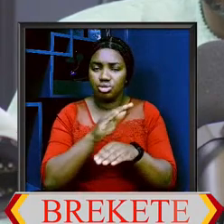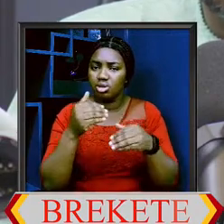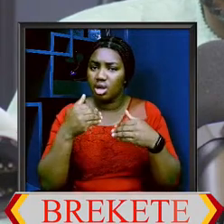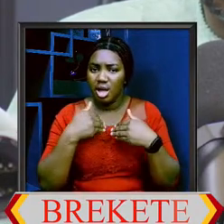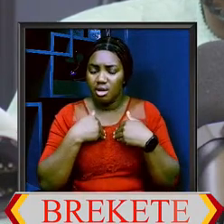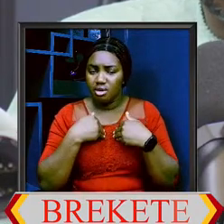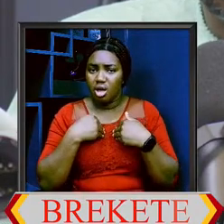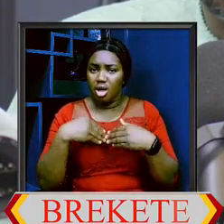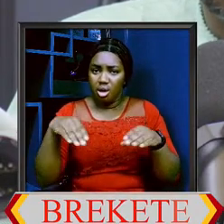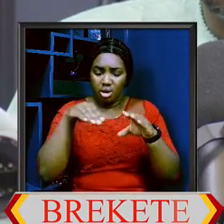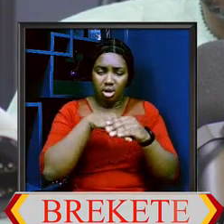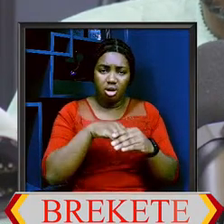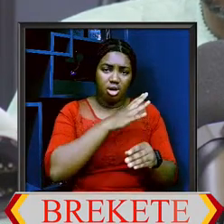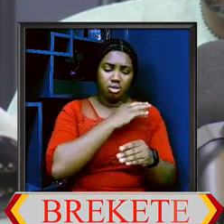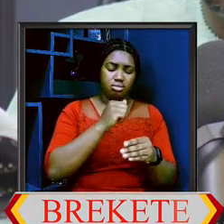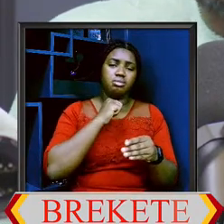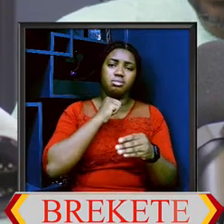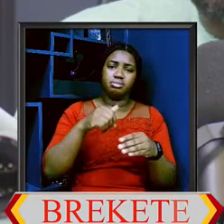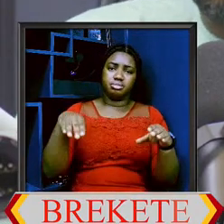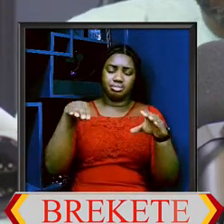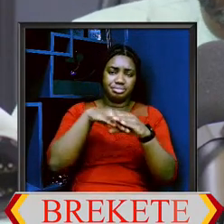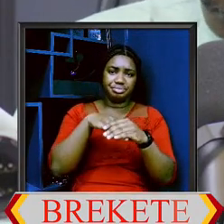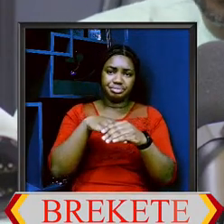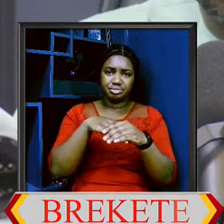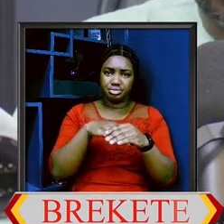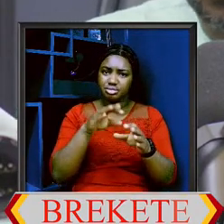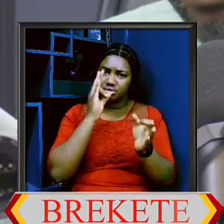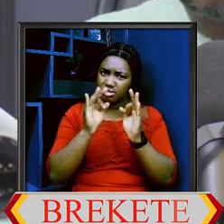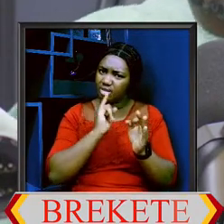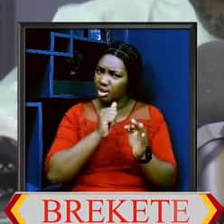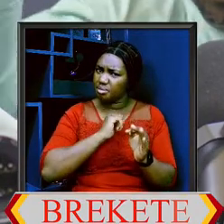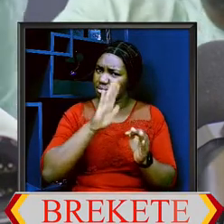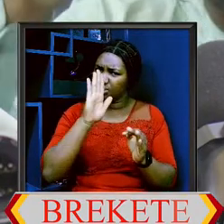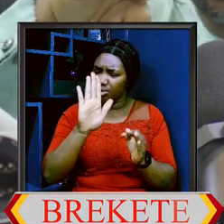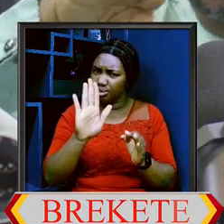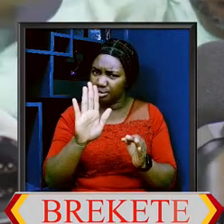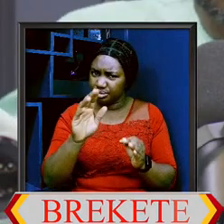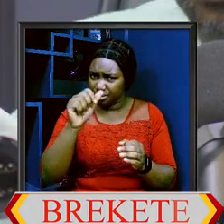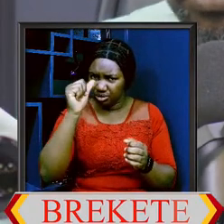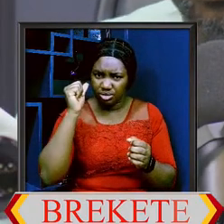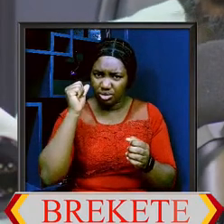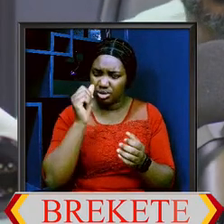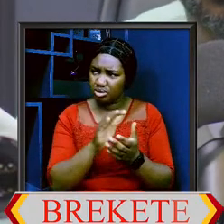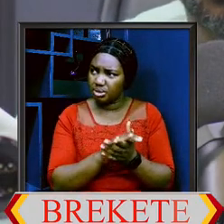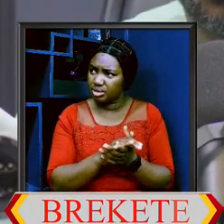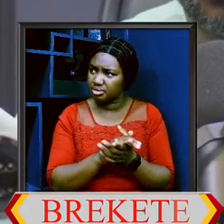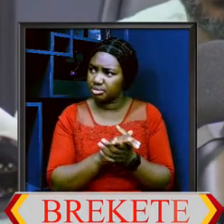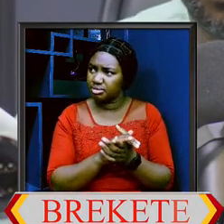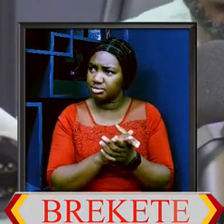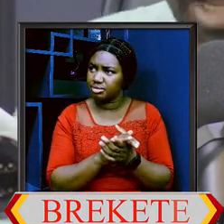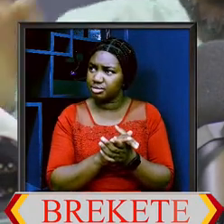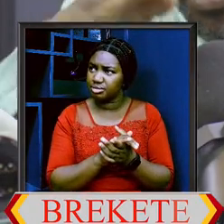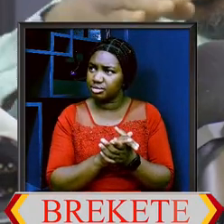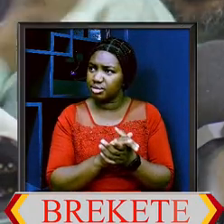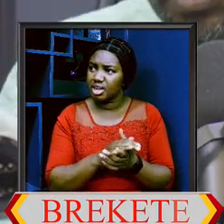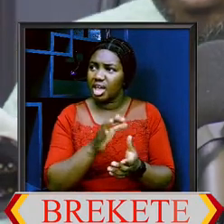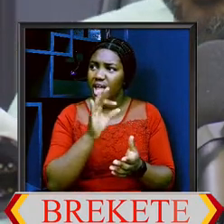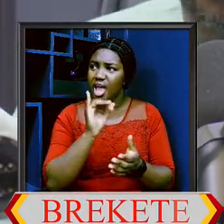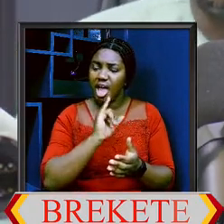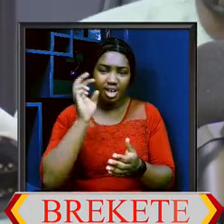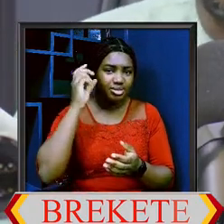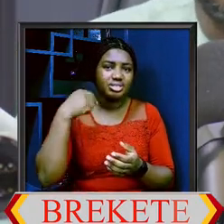and unmarried when if be husband as D I go say I refuse